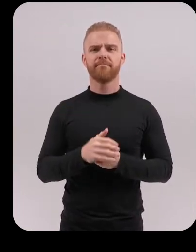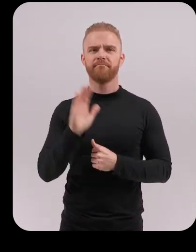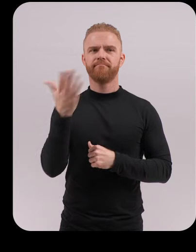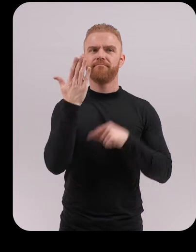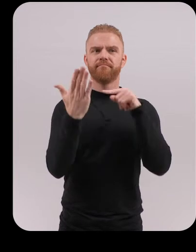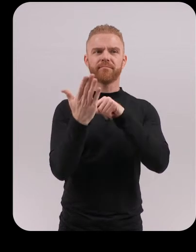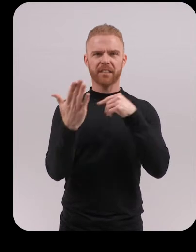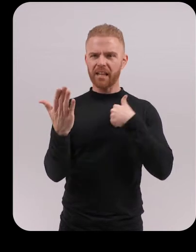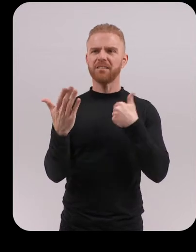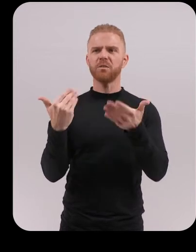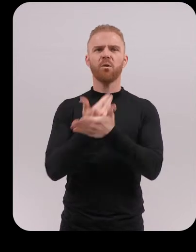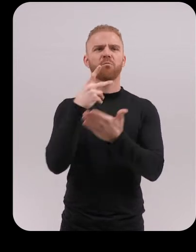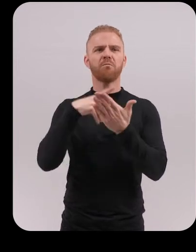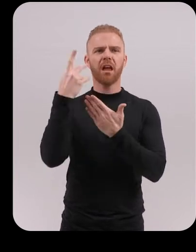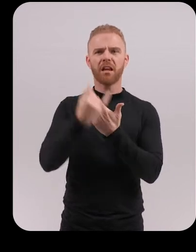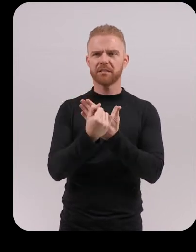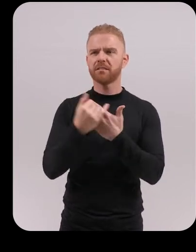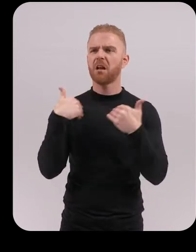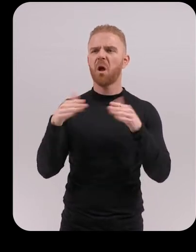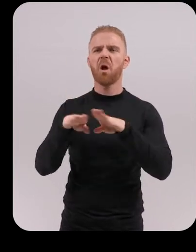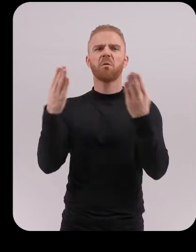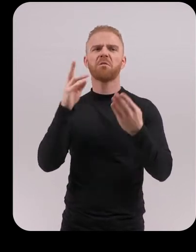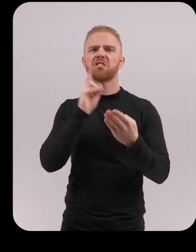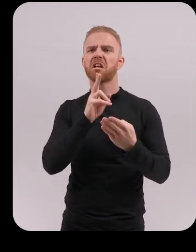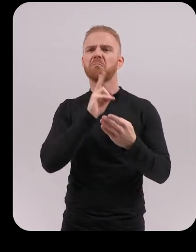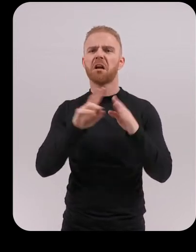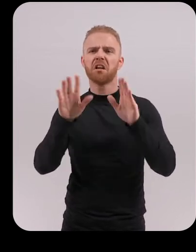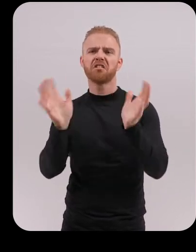project, and let me open up the Gemini chat window.